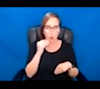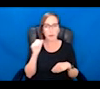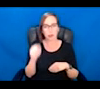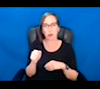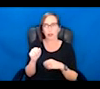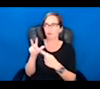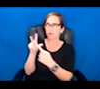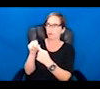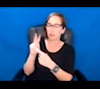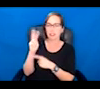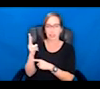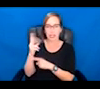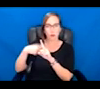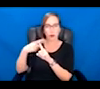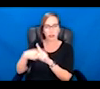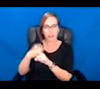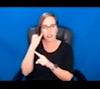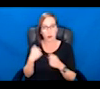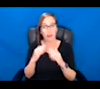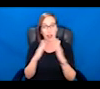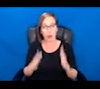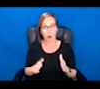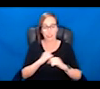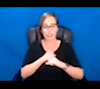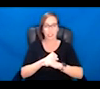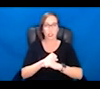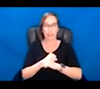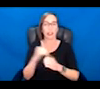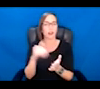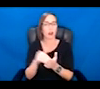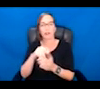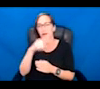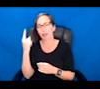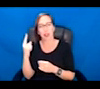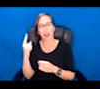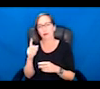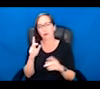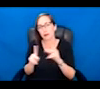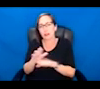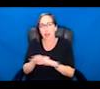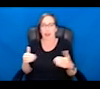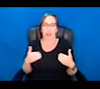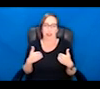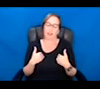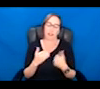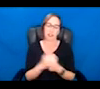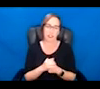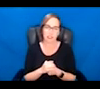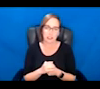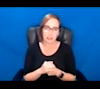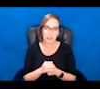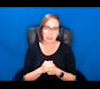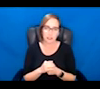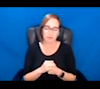housing security, and we tend too often not to. Energy improvement is even tied to home ownership, and so forth.